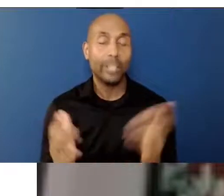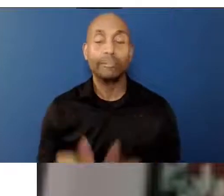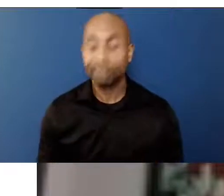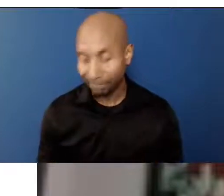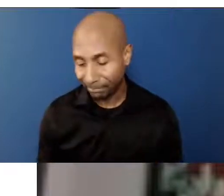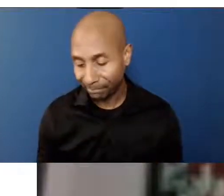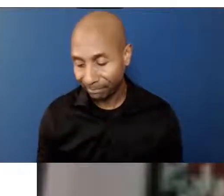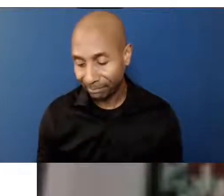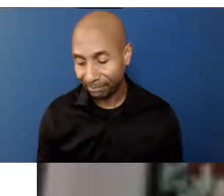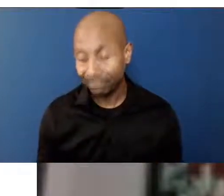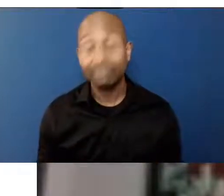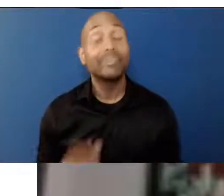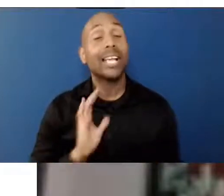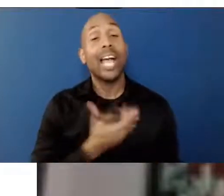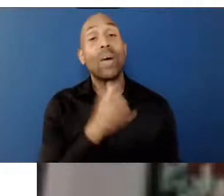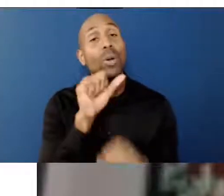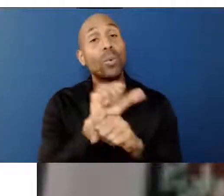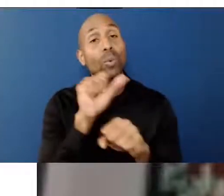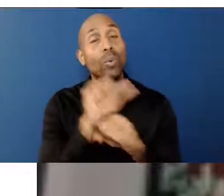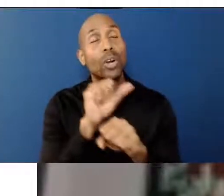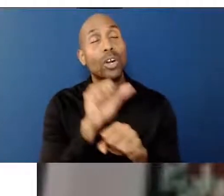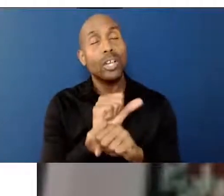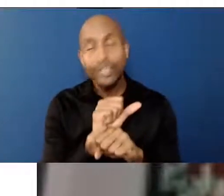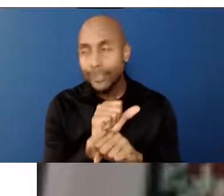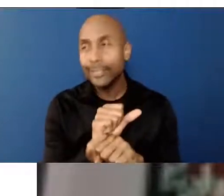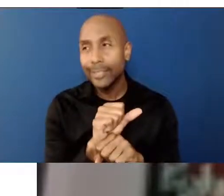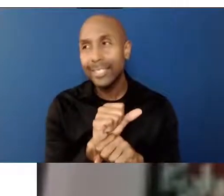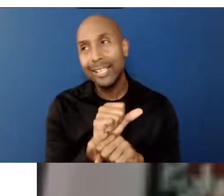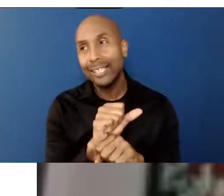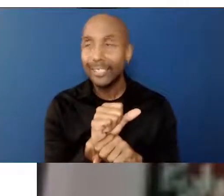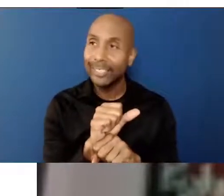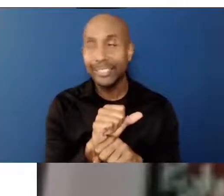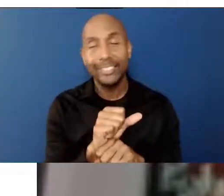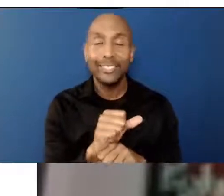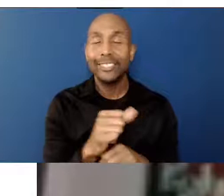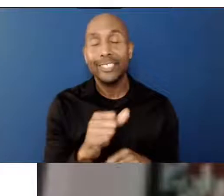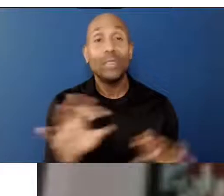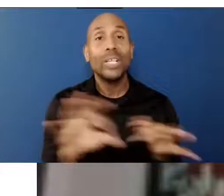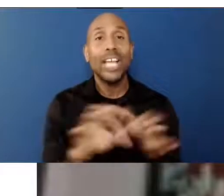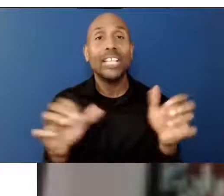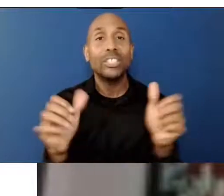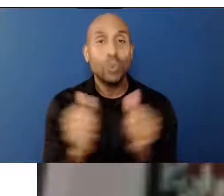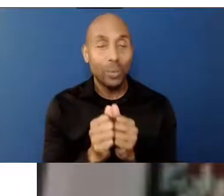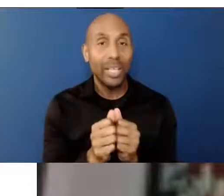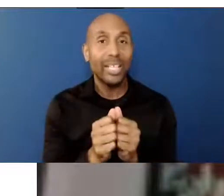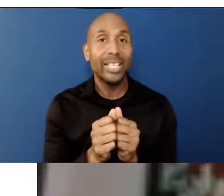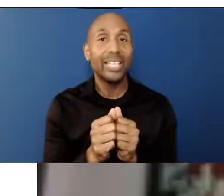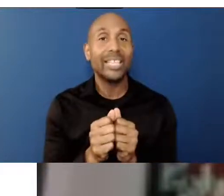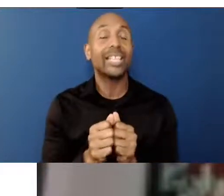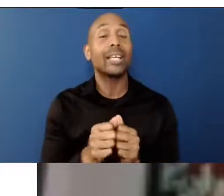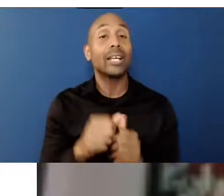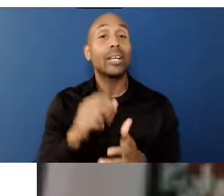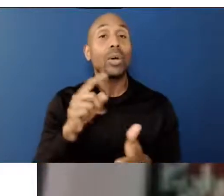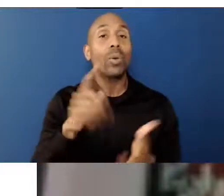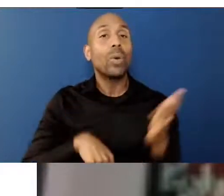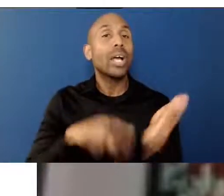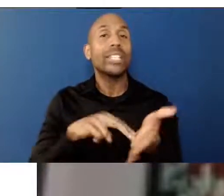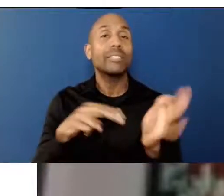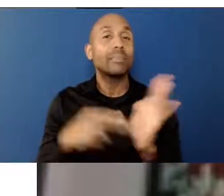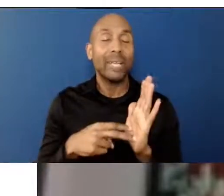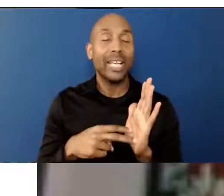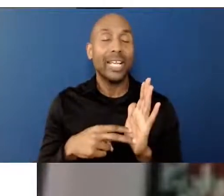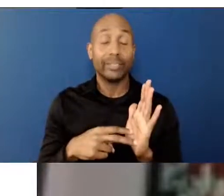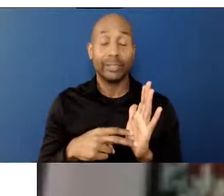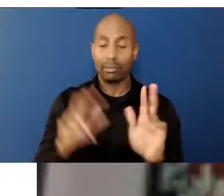work is based on the definition of persons with disabilities in the Act, which is very